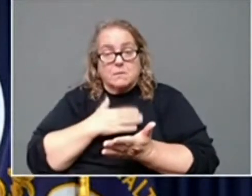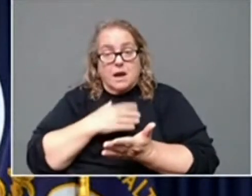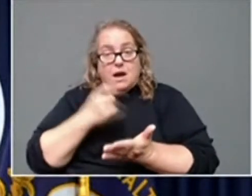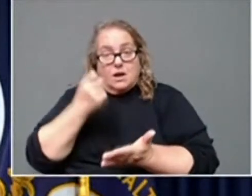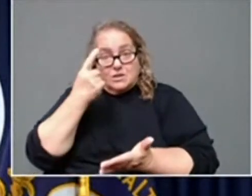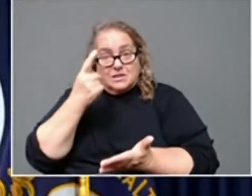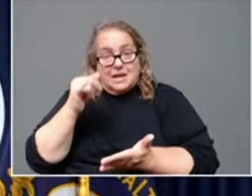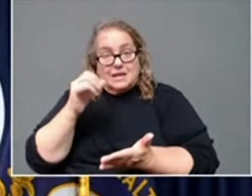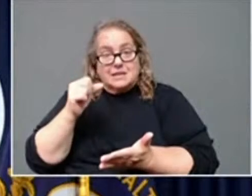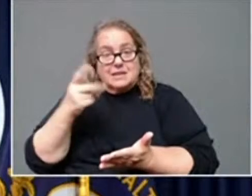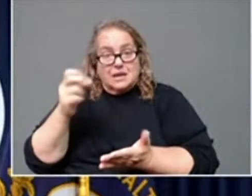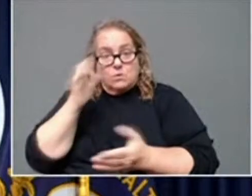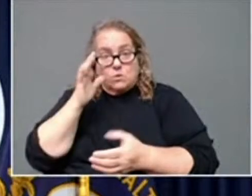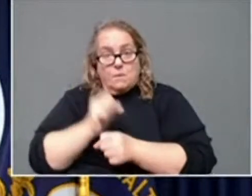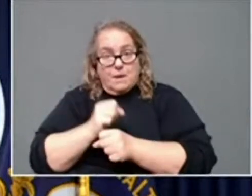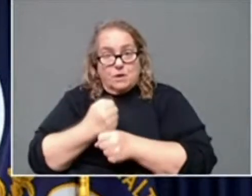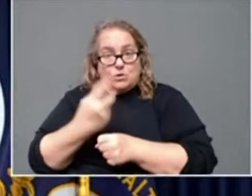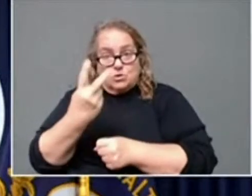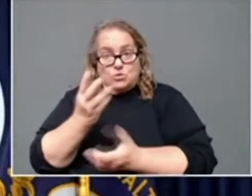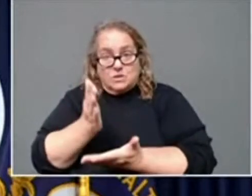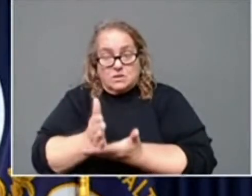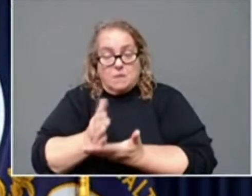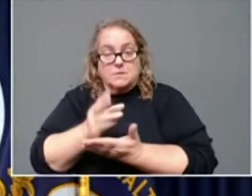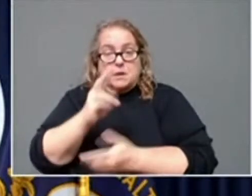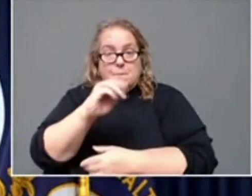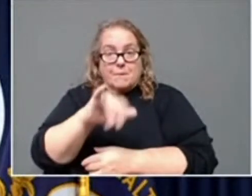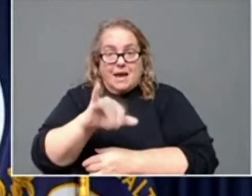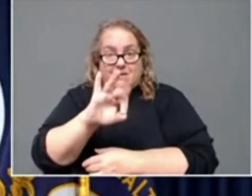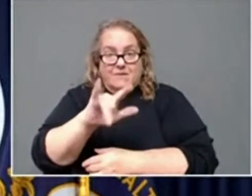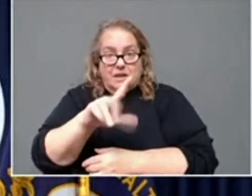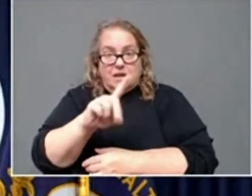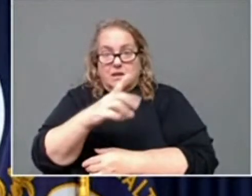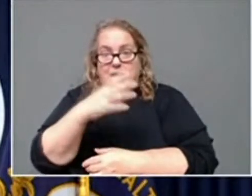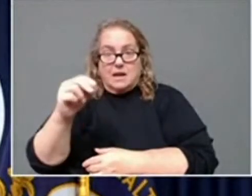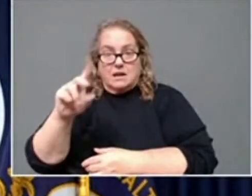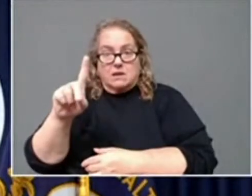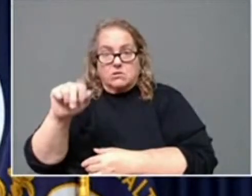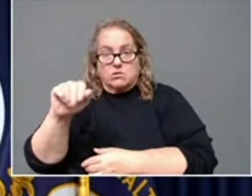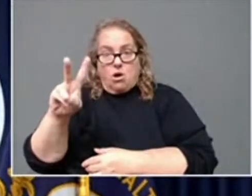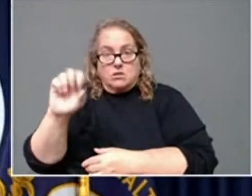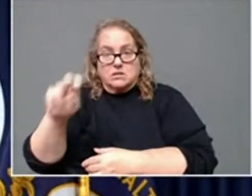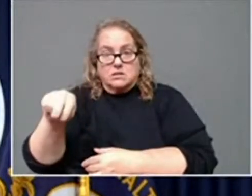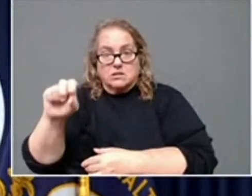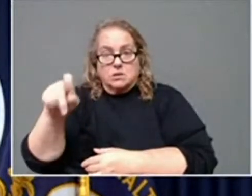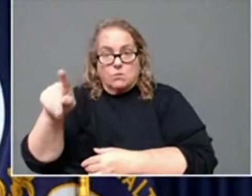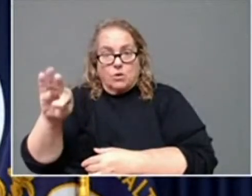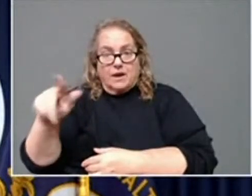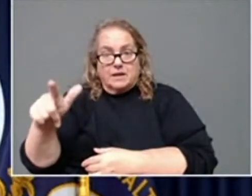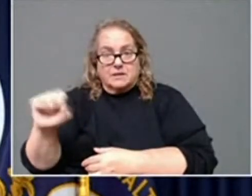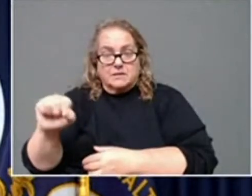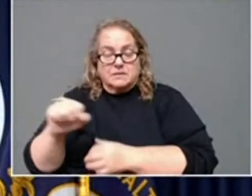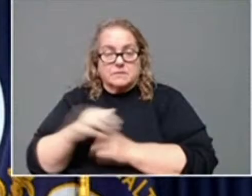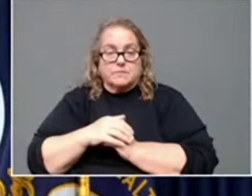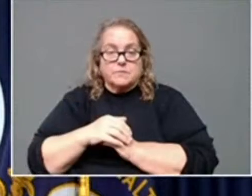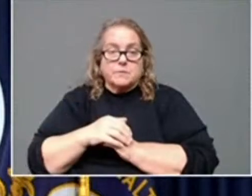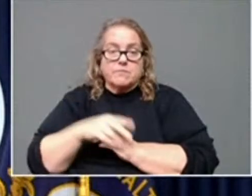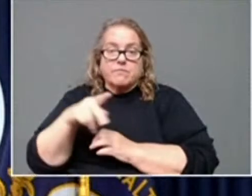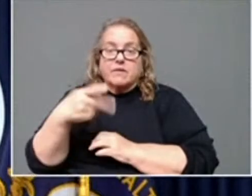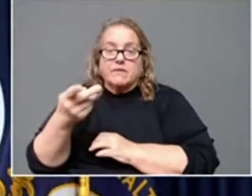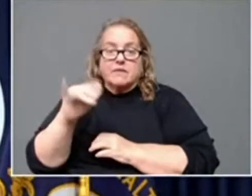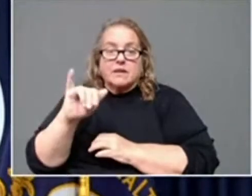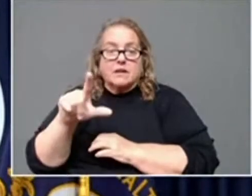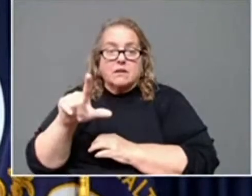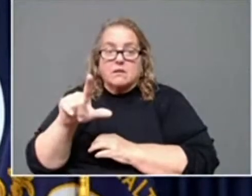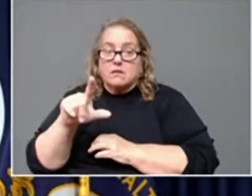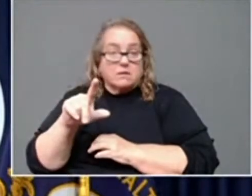2 stops, and those will be Mayfield and Dawson Springs. Phil. We don't have Phil.